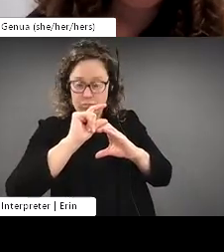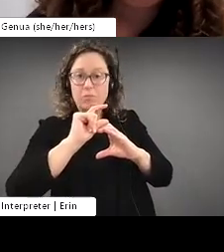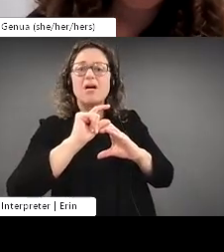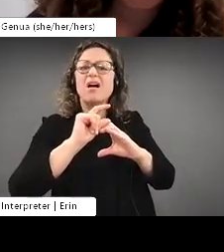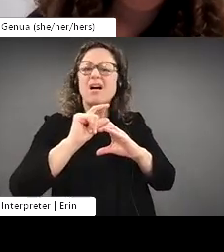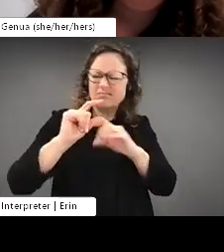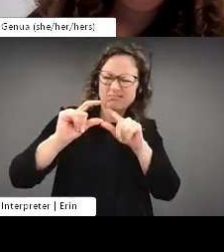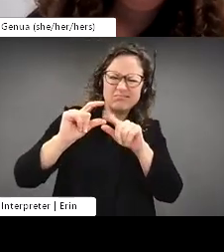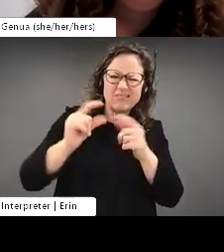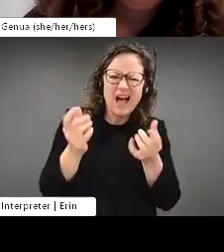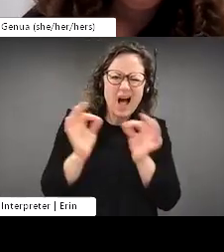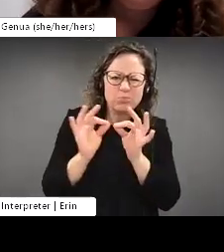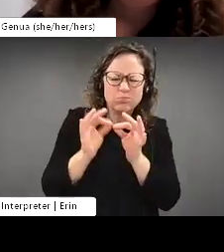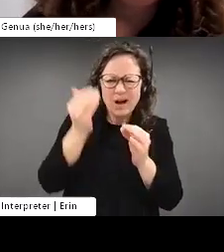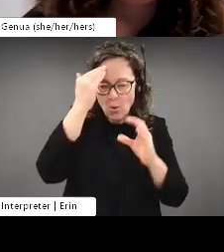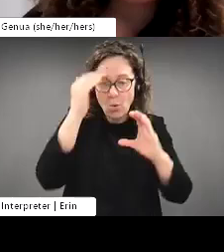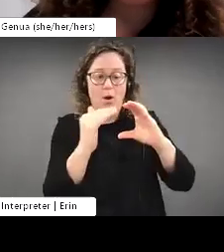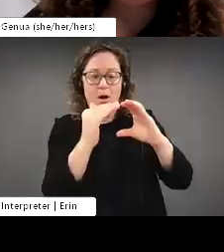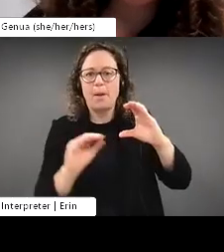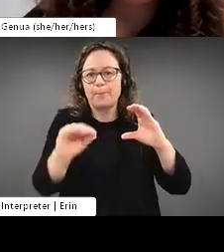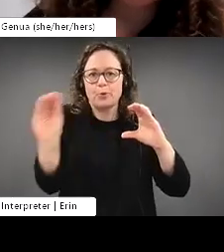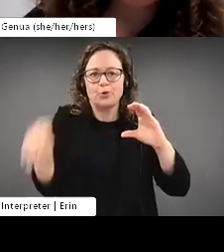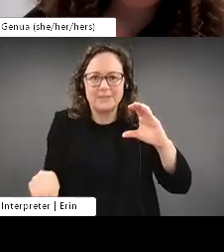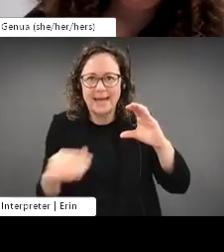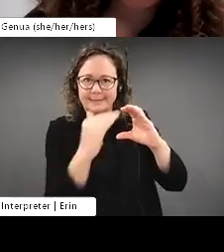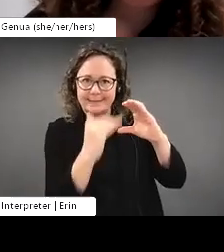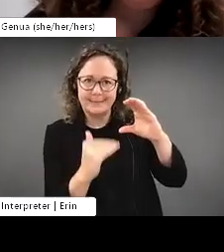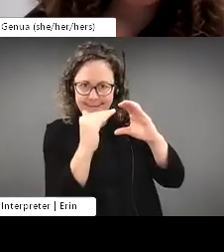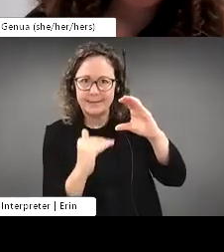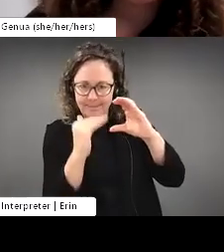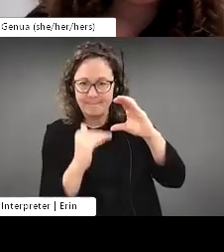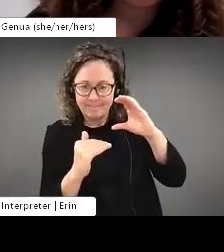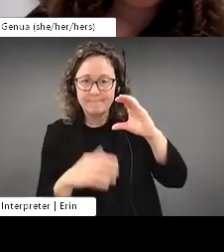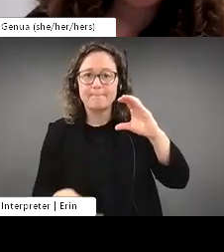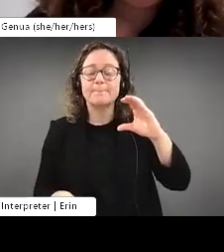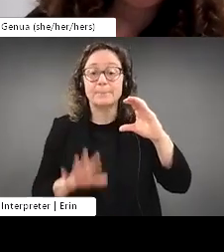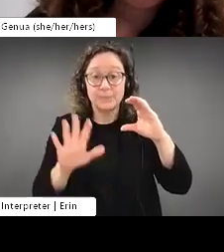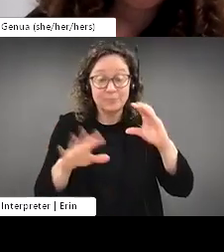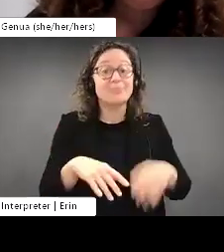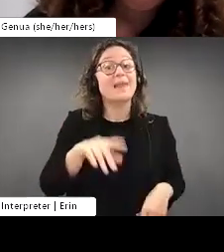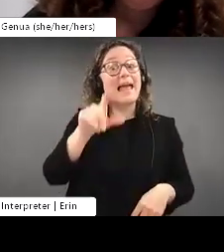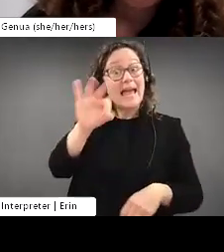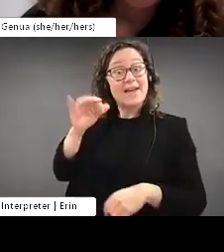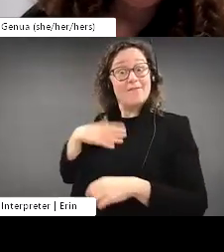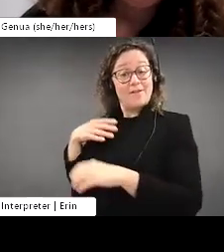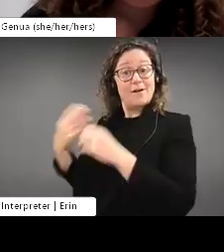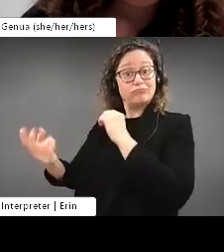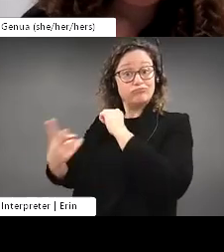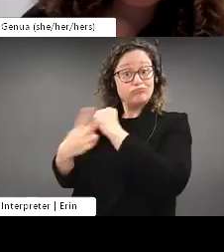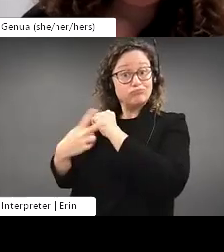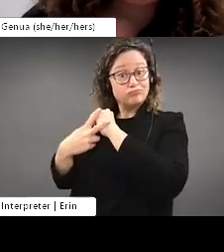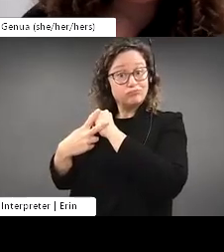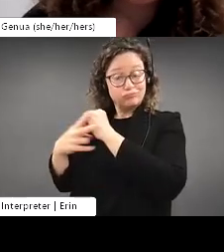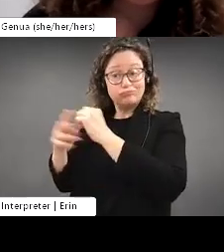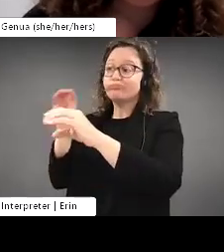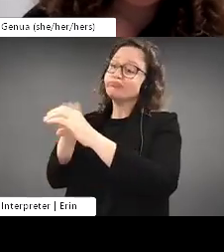the money borrowed. When you put money in a savings account, the bank pays you interest. So the